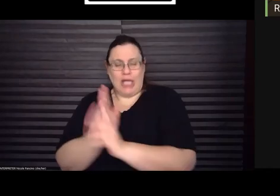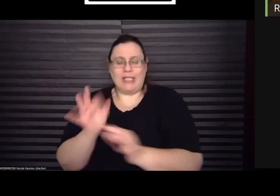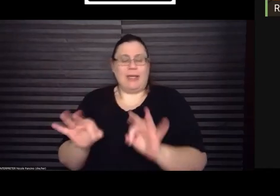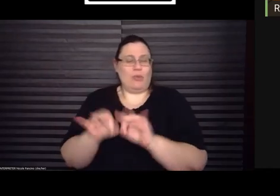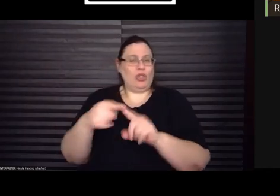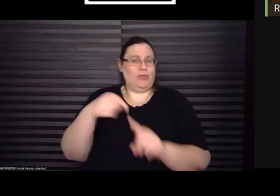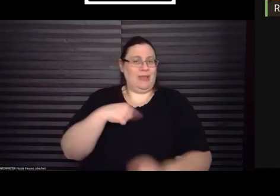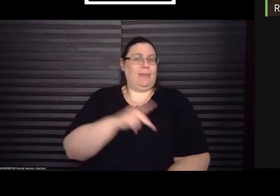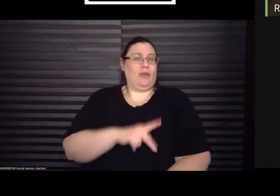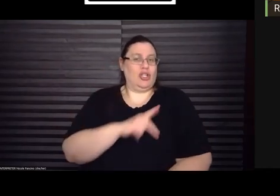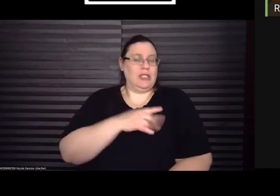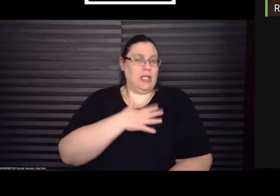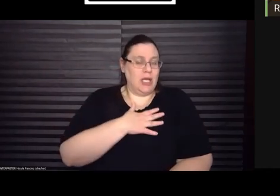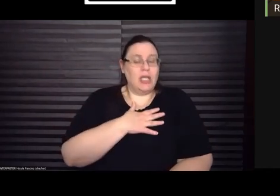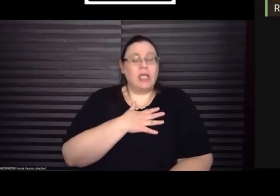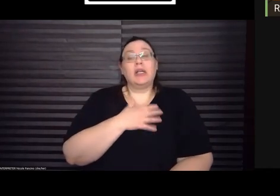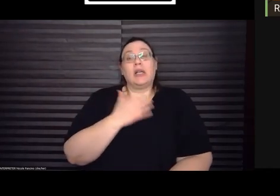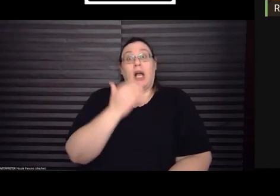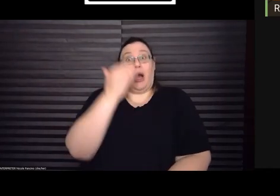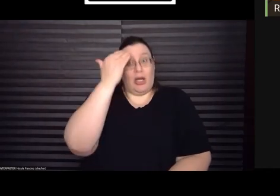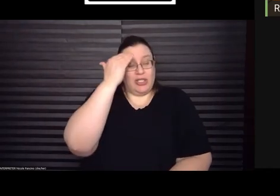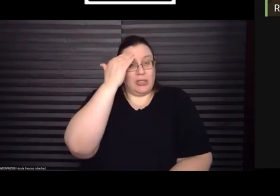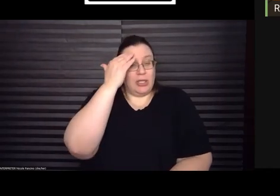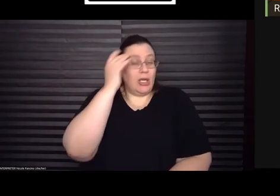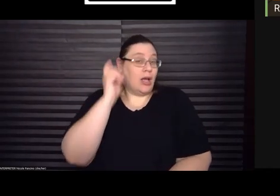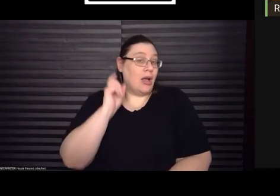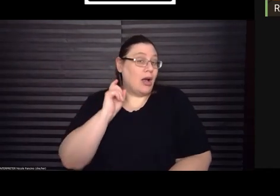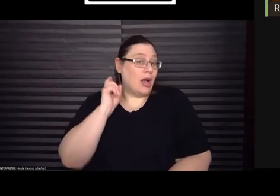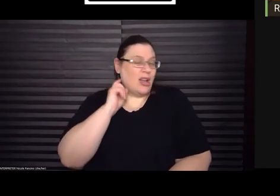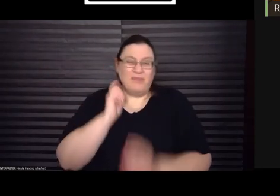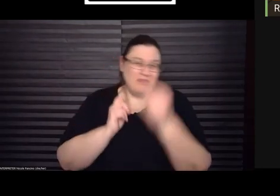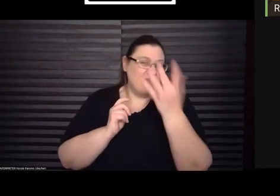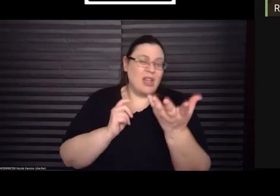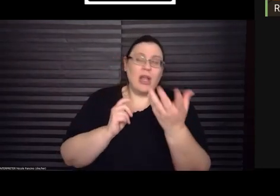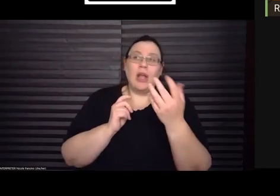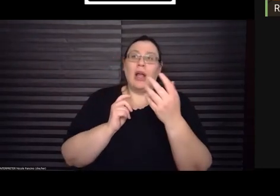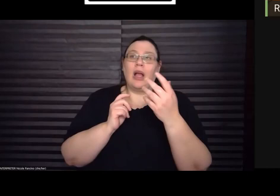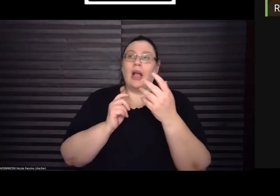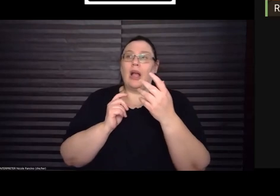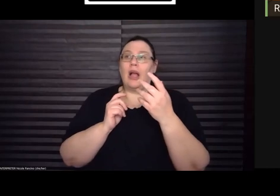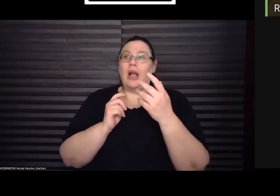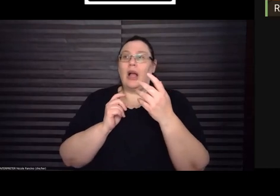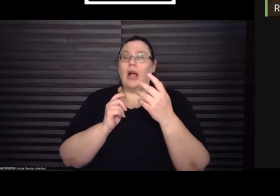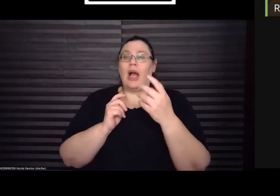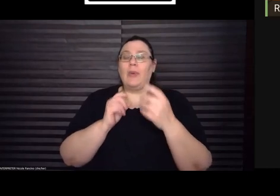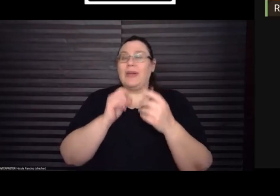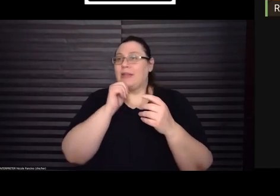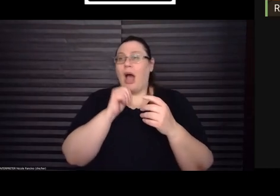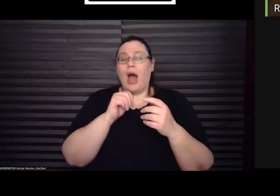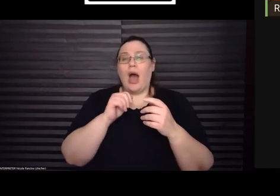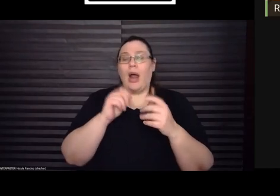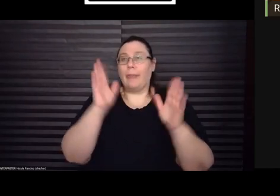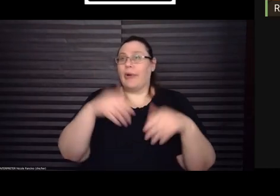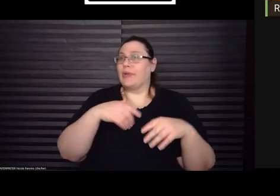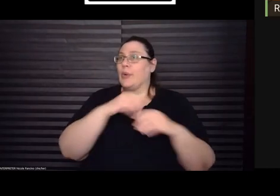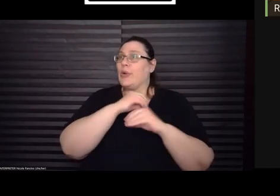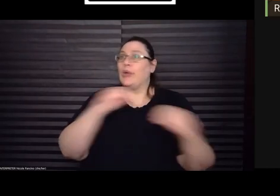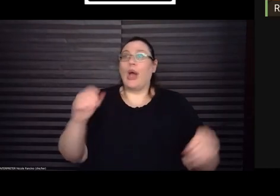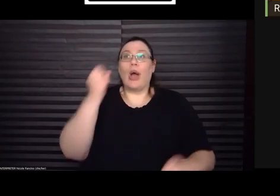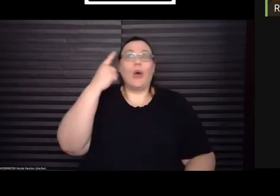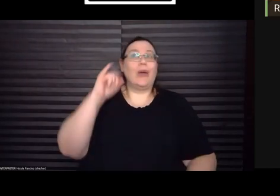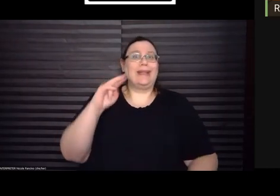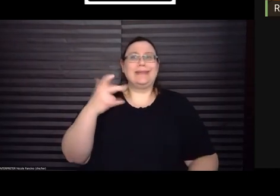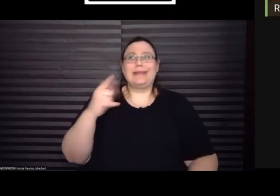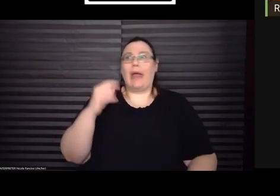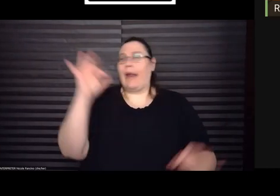important to me personally. So consciously, but unconsciously, and I wasn't like a total uninsightful fool. I like knew that